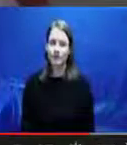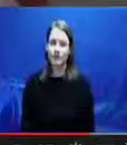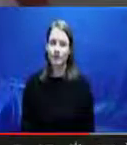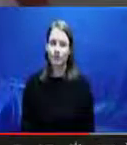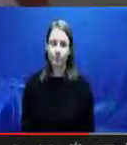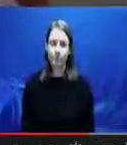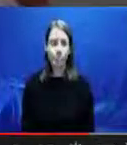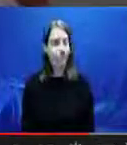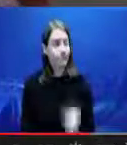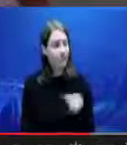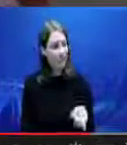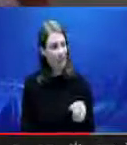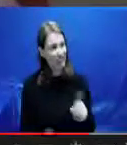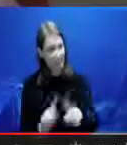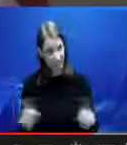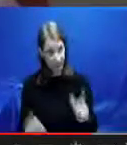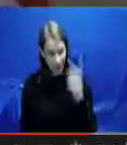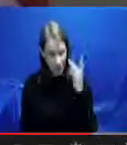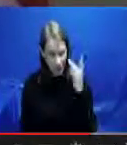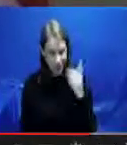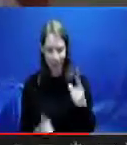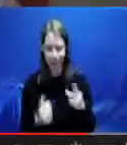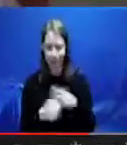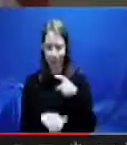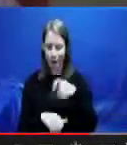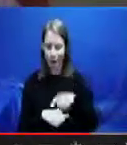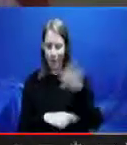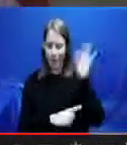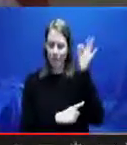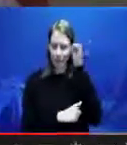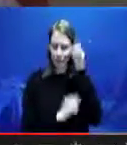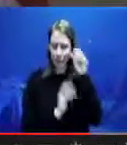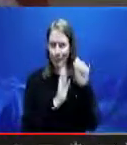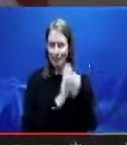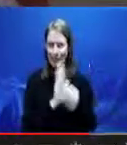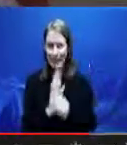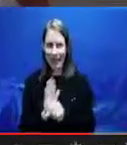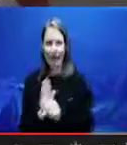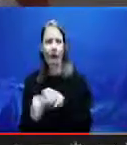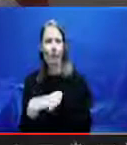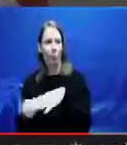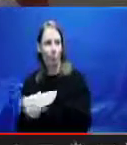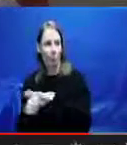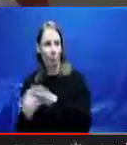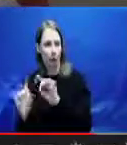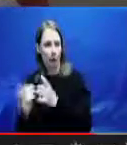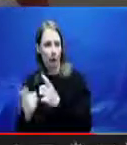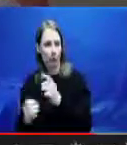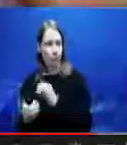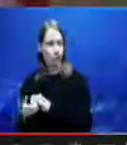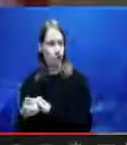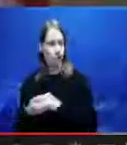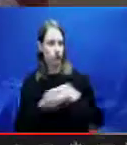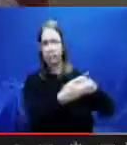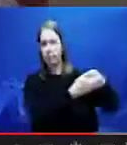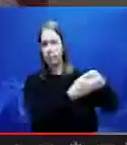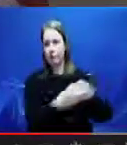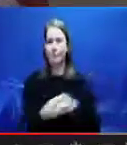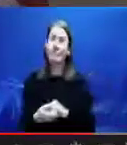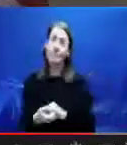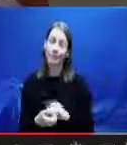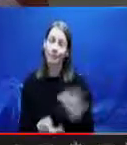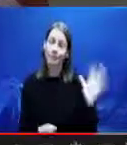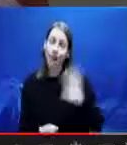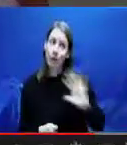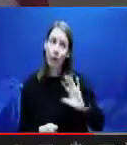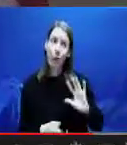it's the first time you see federal, state, and districts working closely together. Usually one is going in one direction, the other